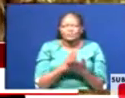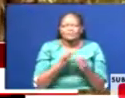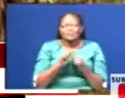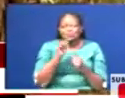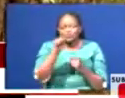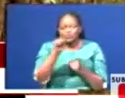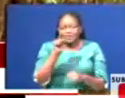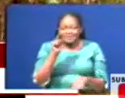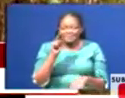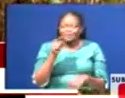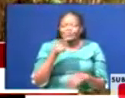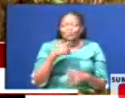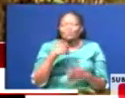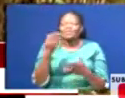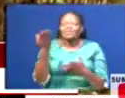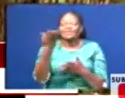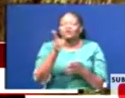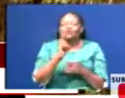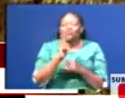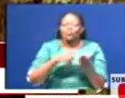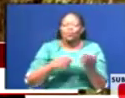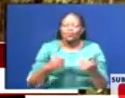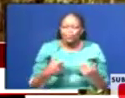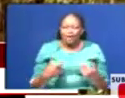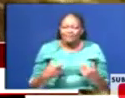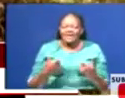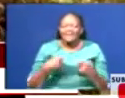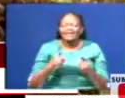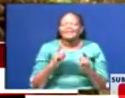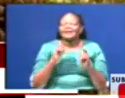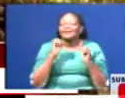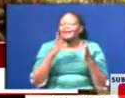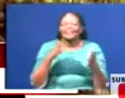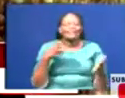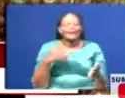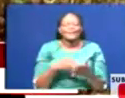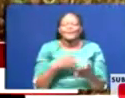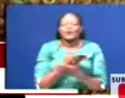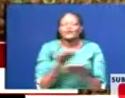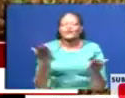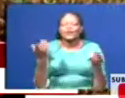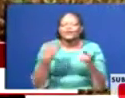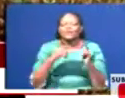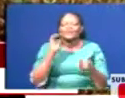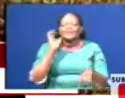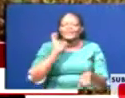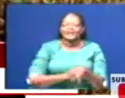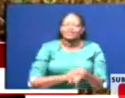getting out there, using what you have, and letting nothing stop you from getting